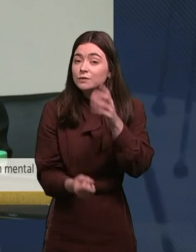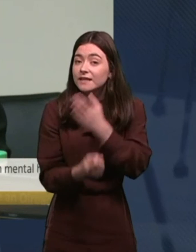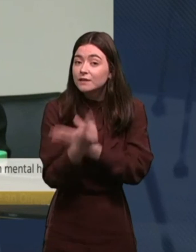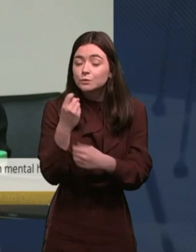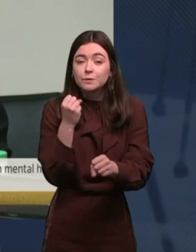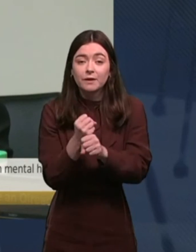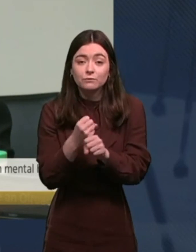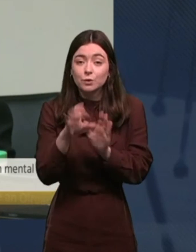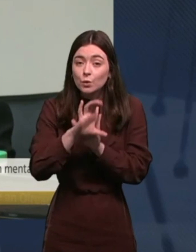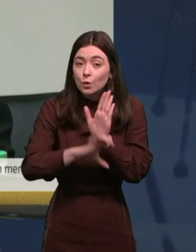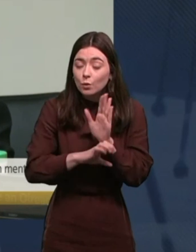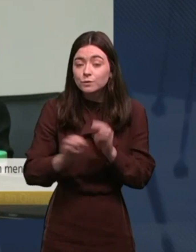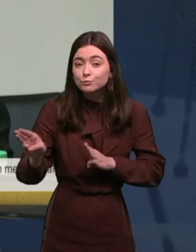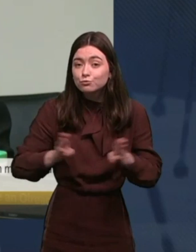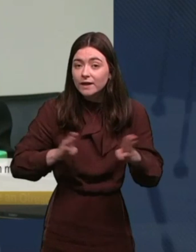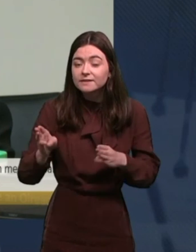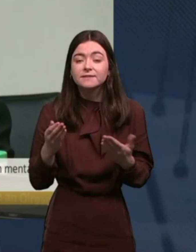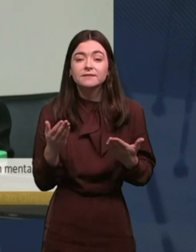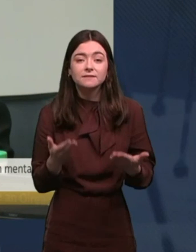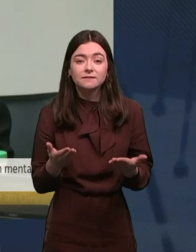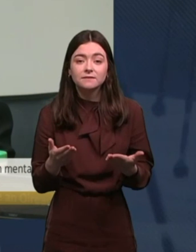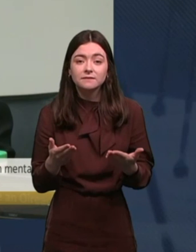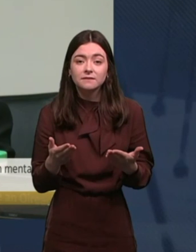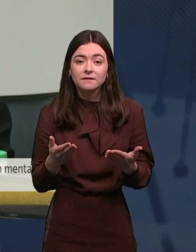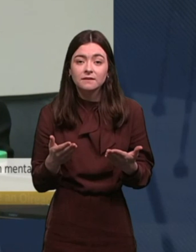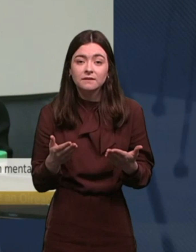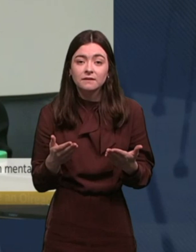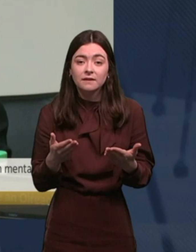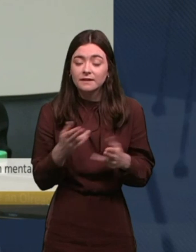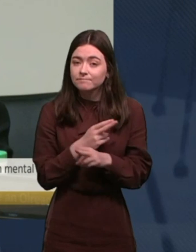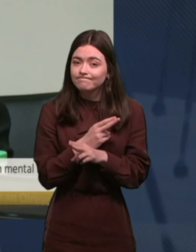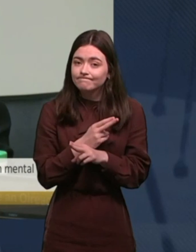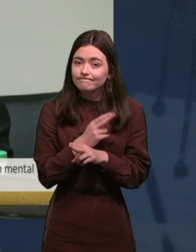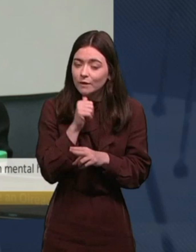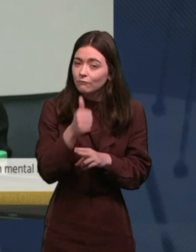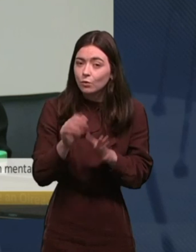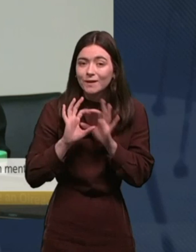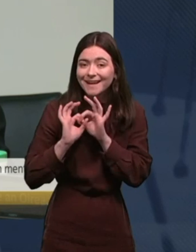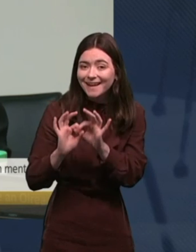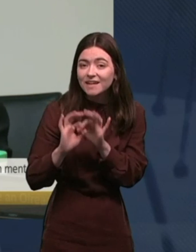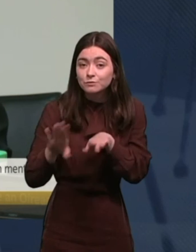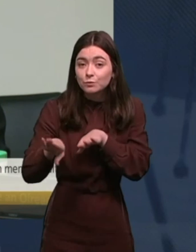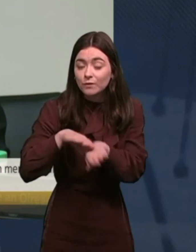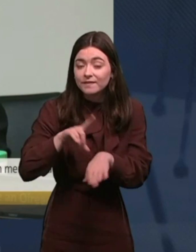codes of practice and the absence of kind of engagement with